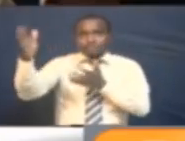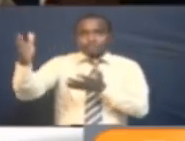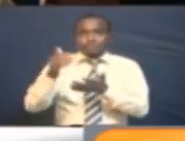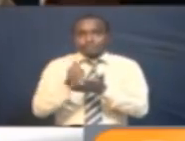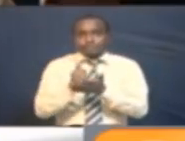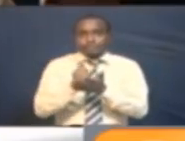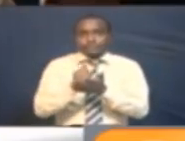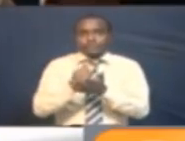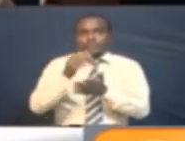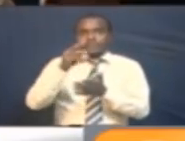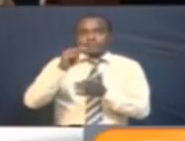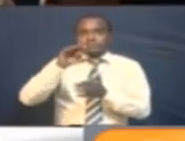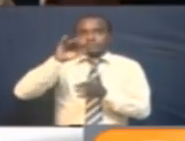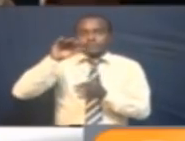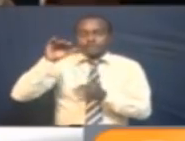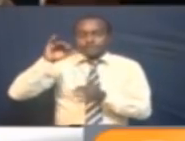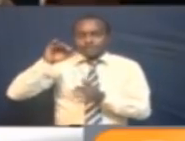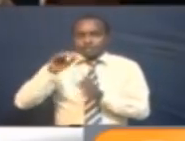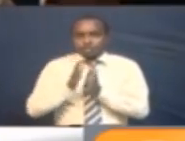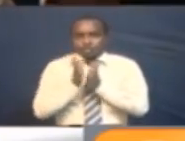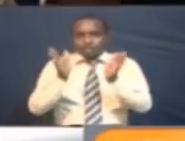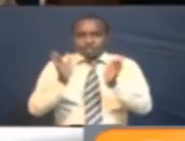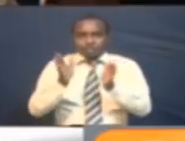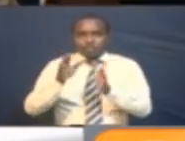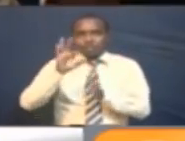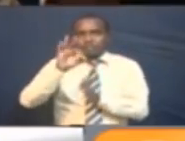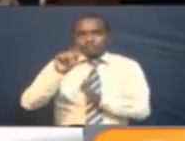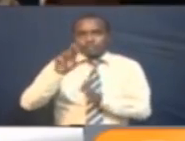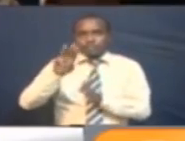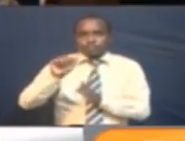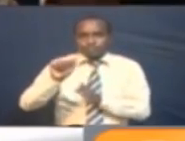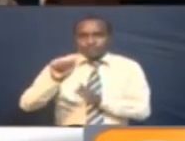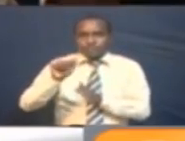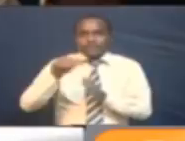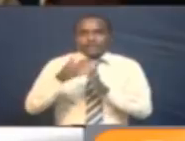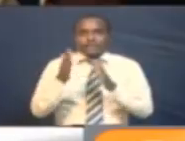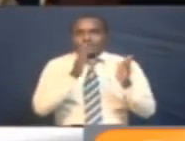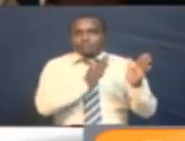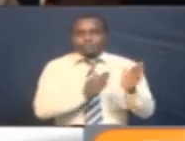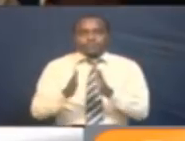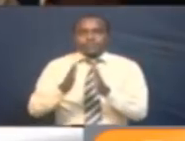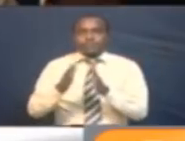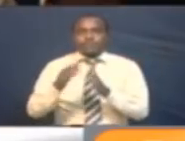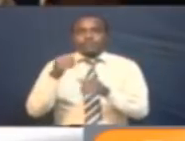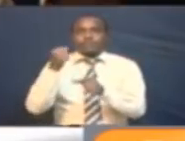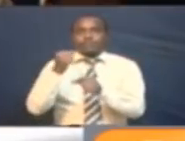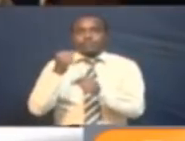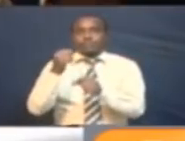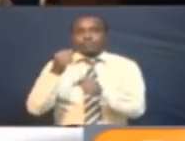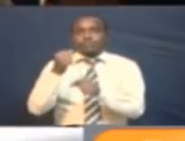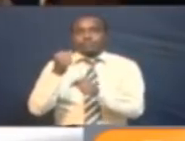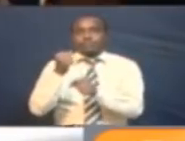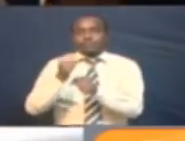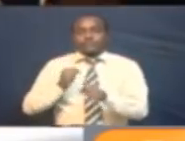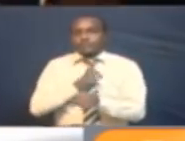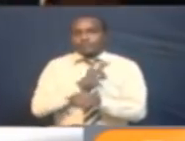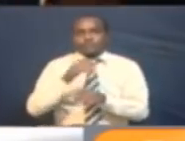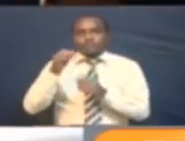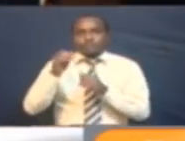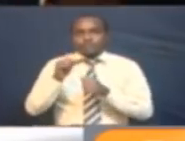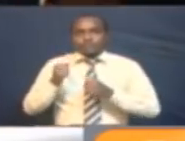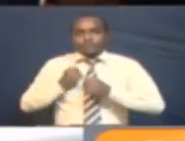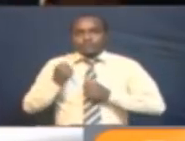Jenerali Fatma Ahmed kama msaidizi mkuu wa mipango na wafanyakazi wa jeshi, huku Luteni Jenerali Robert Kibochi